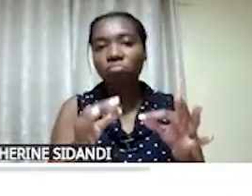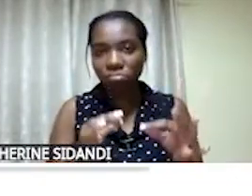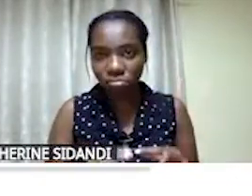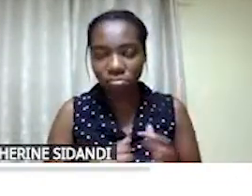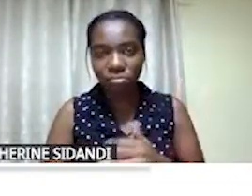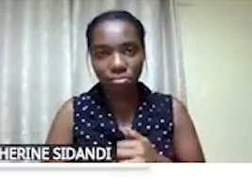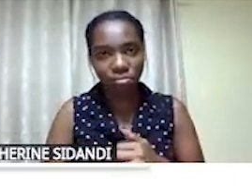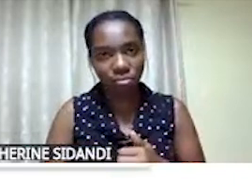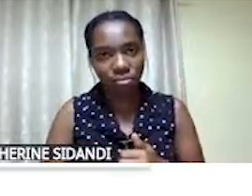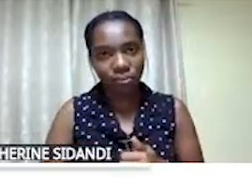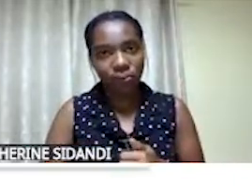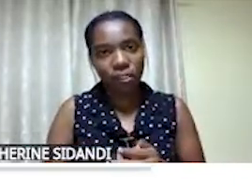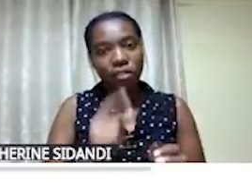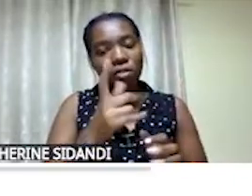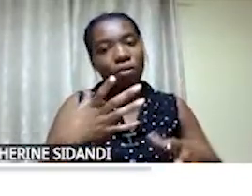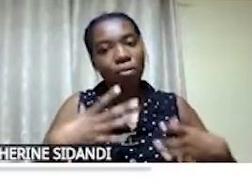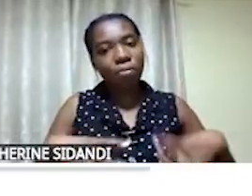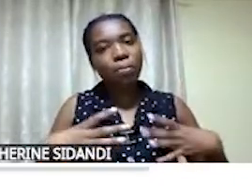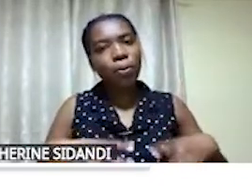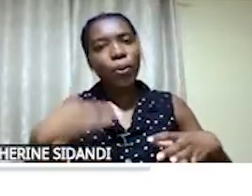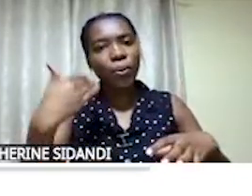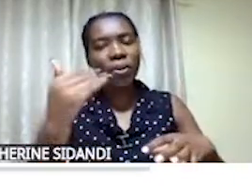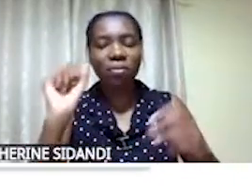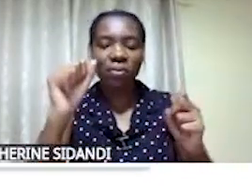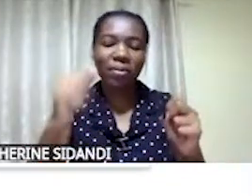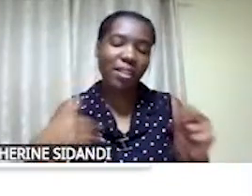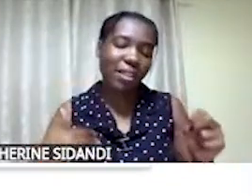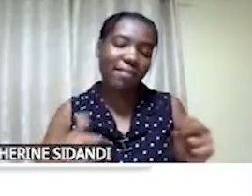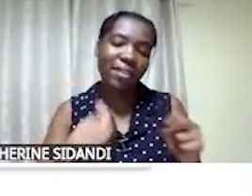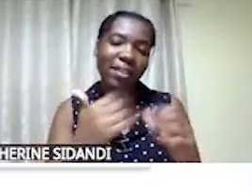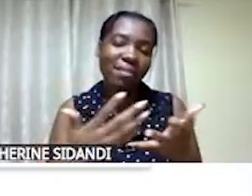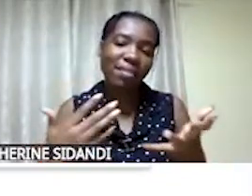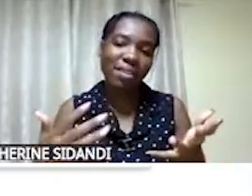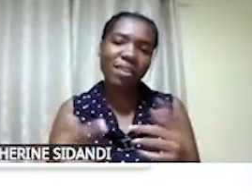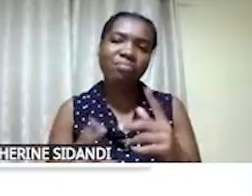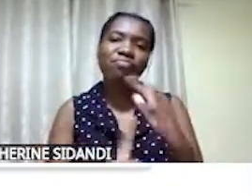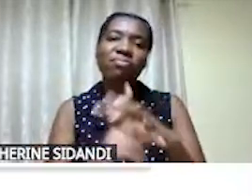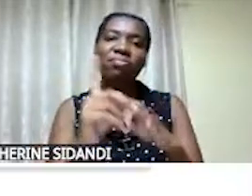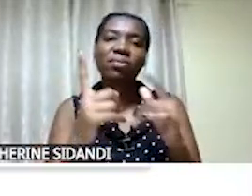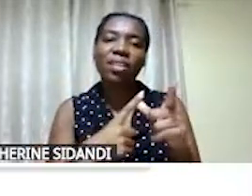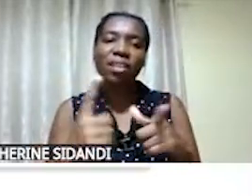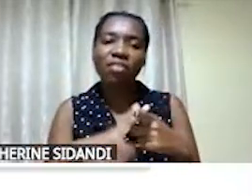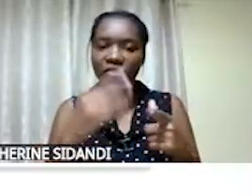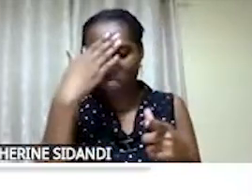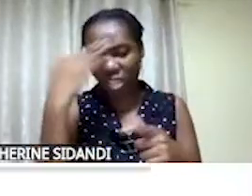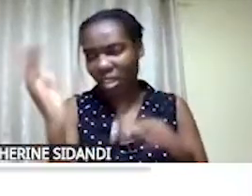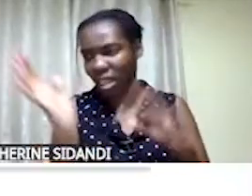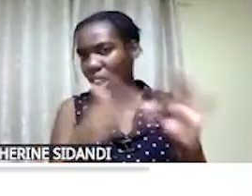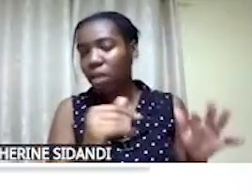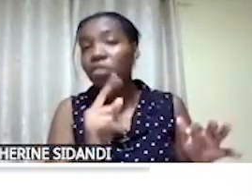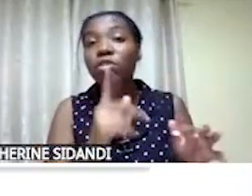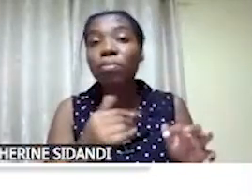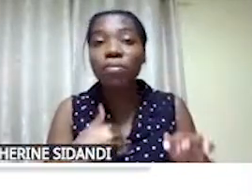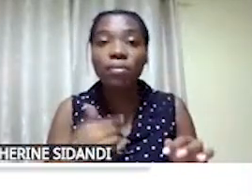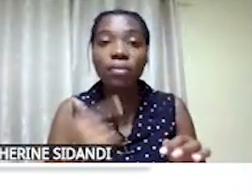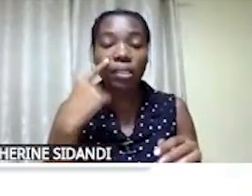People are always, there's a lot of distraction in today's world. So I found that when I pick my